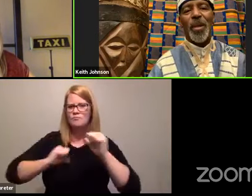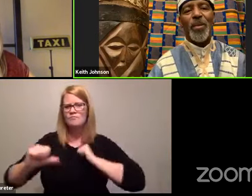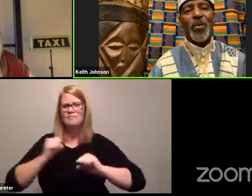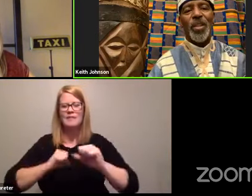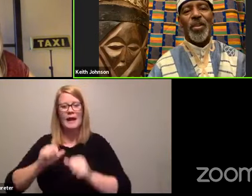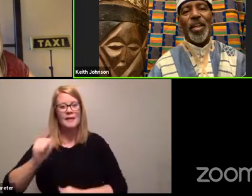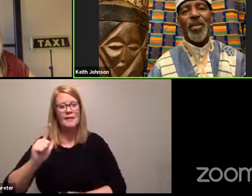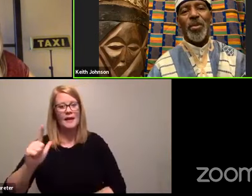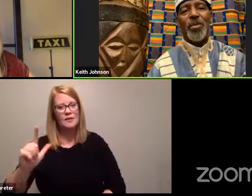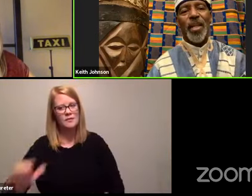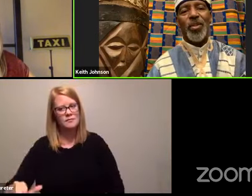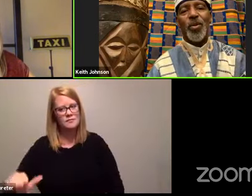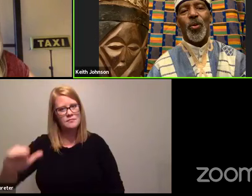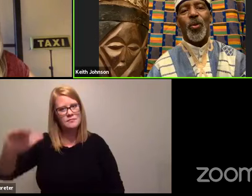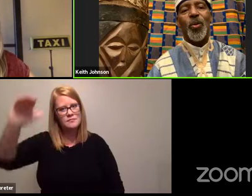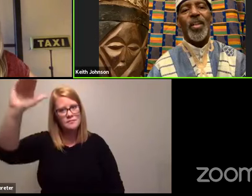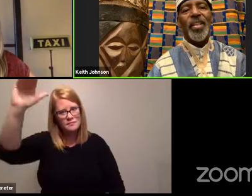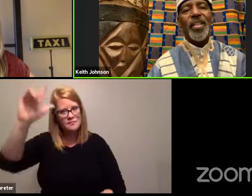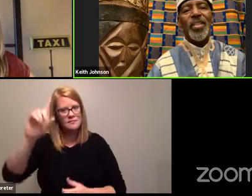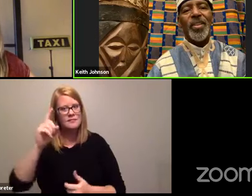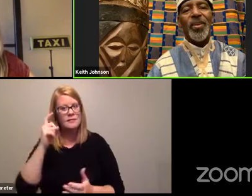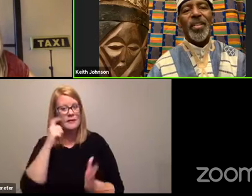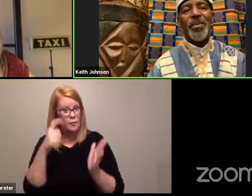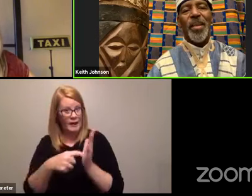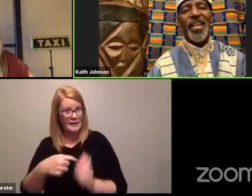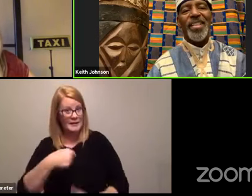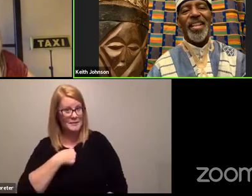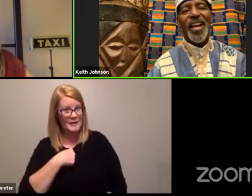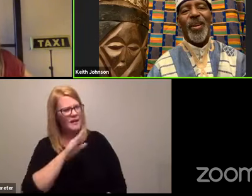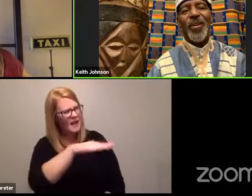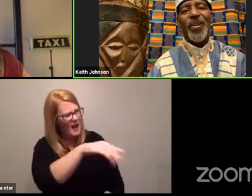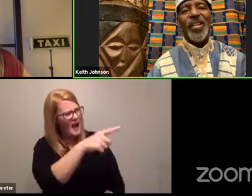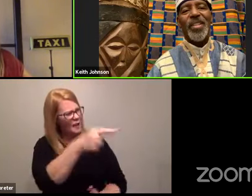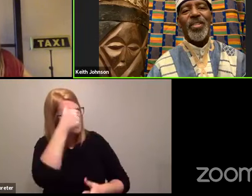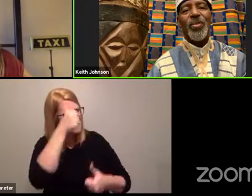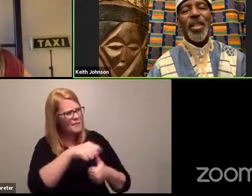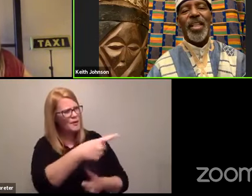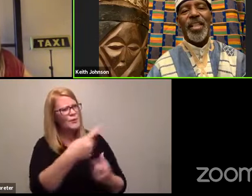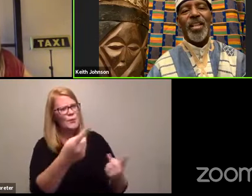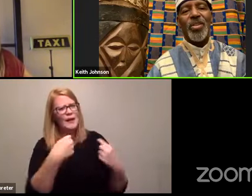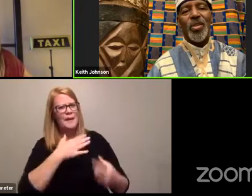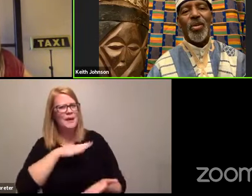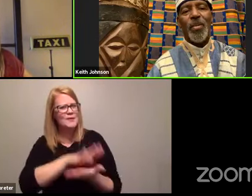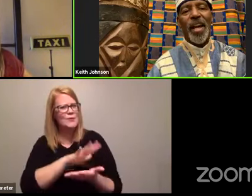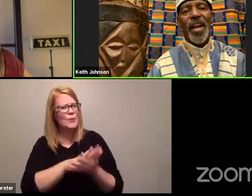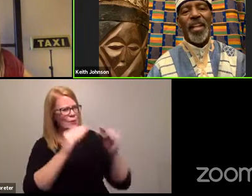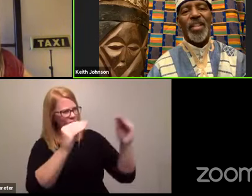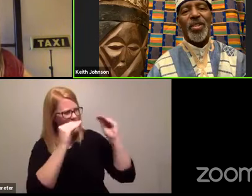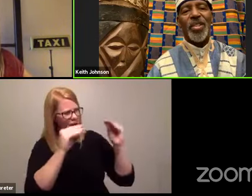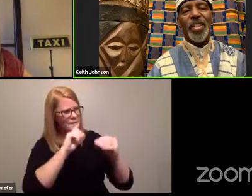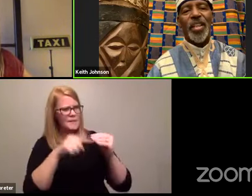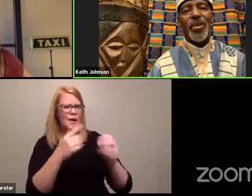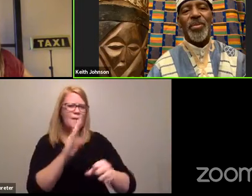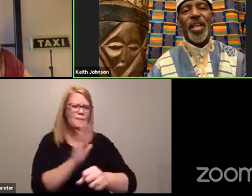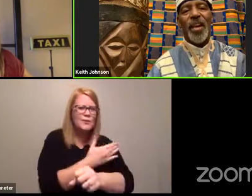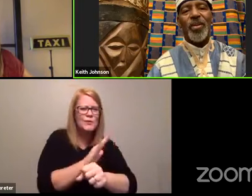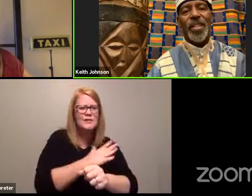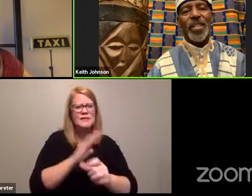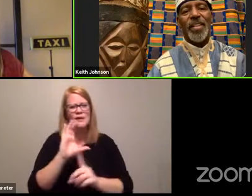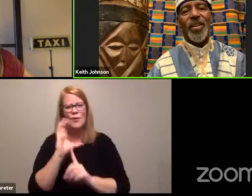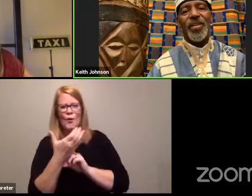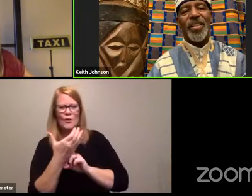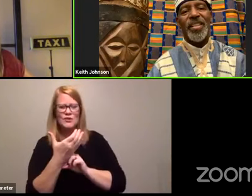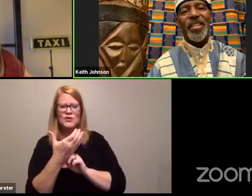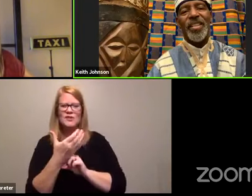I remember when you came to my school." So it's amazing how so many years go by and you see them now